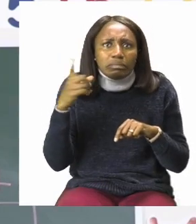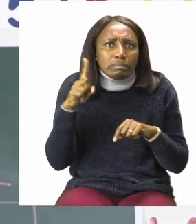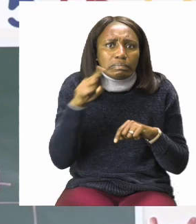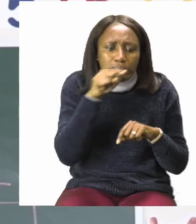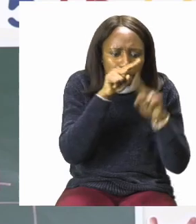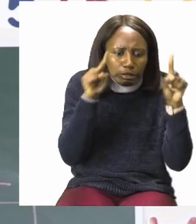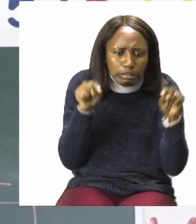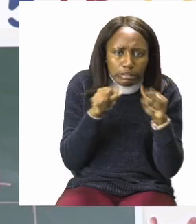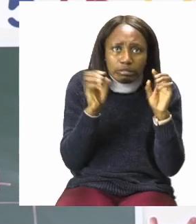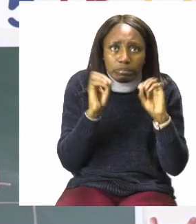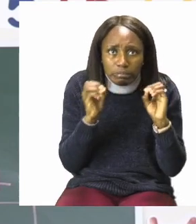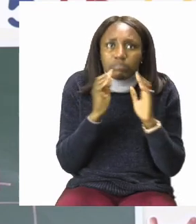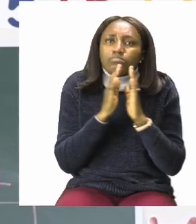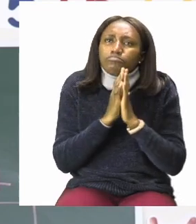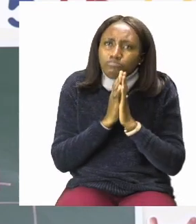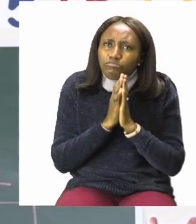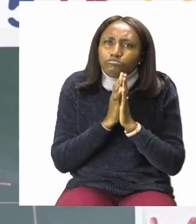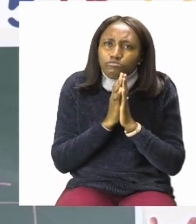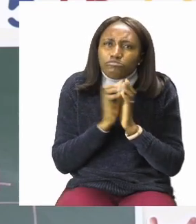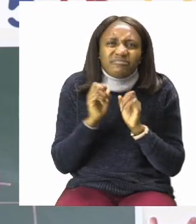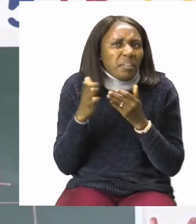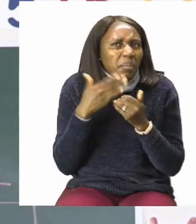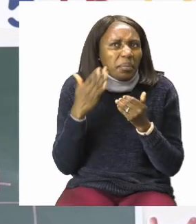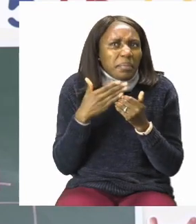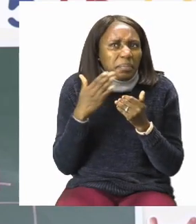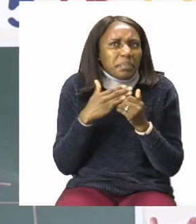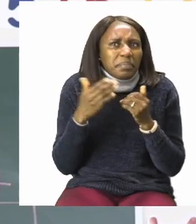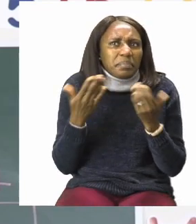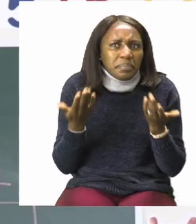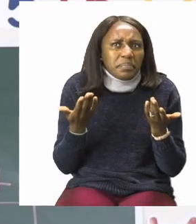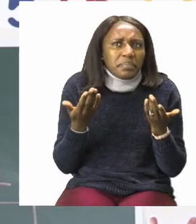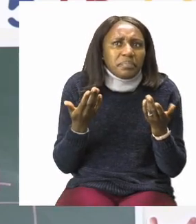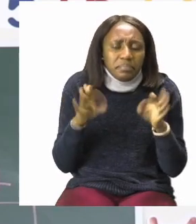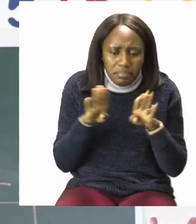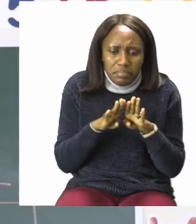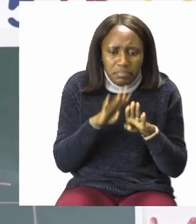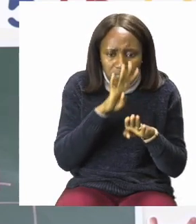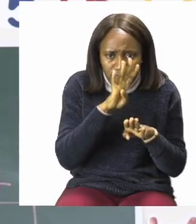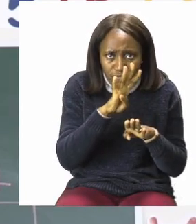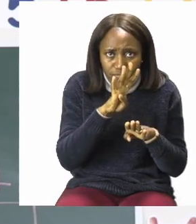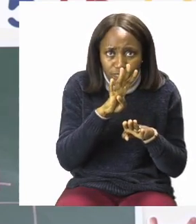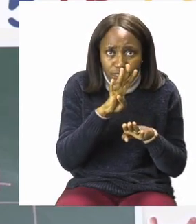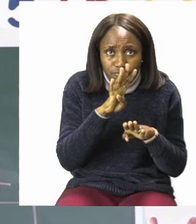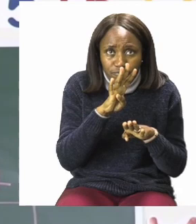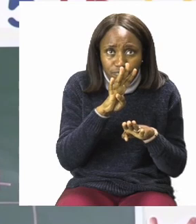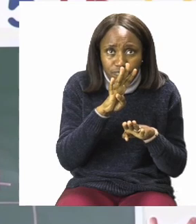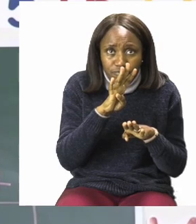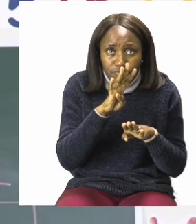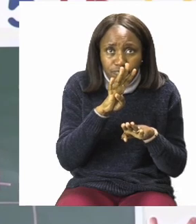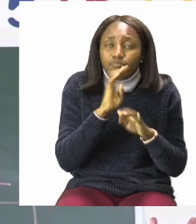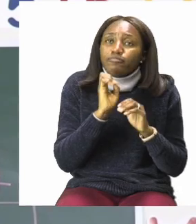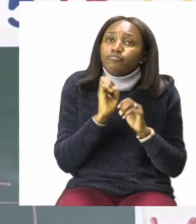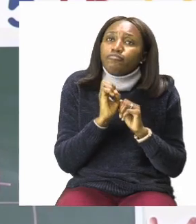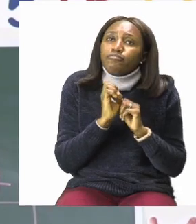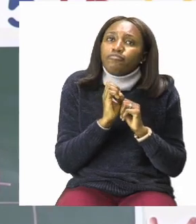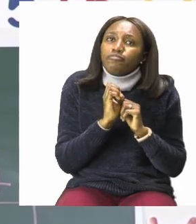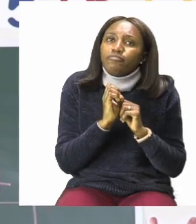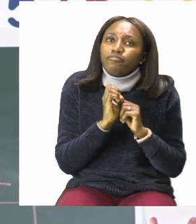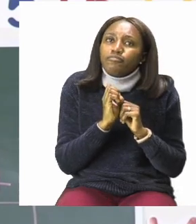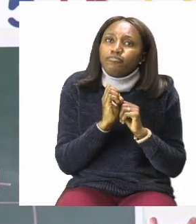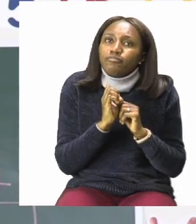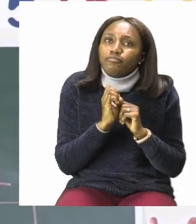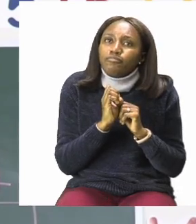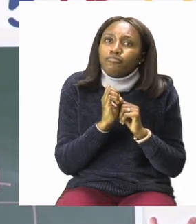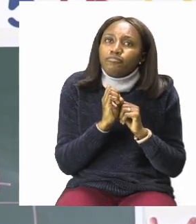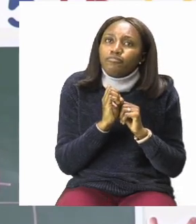it's simple. We still make our 4 sets of 4. So we can take a look at our 4 and then